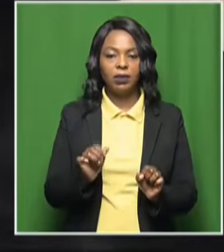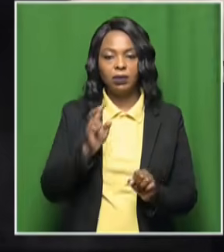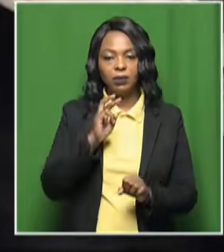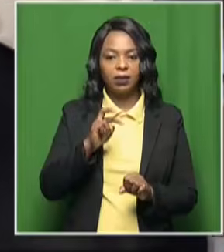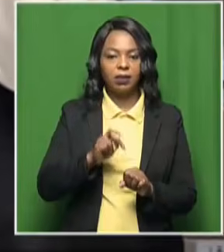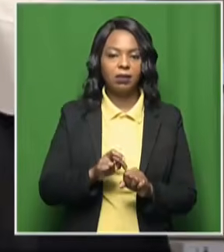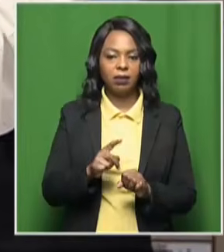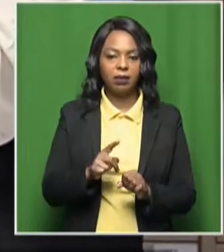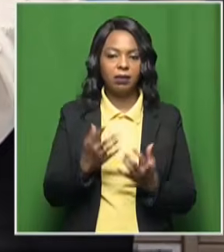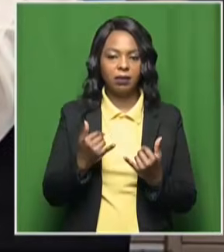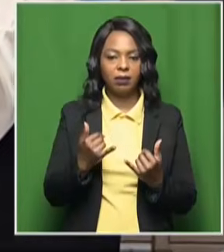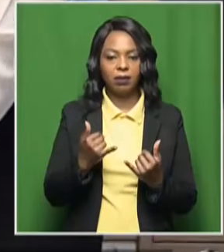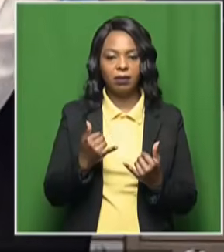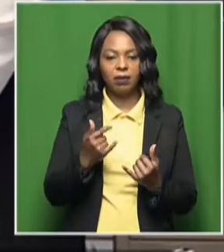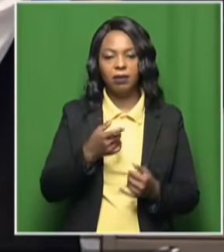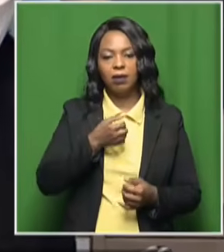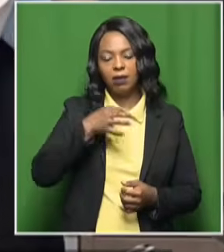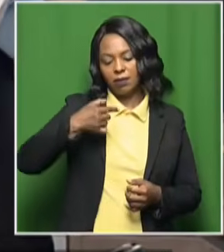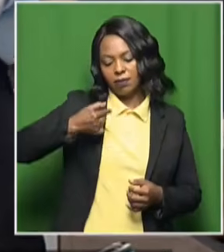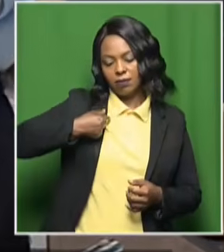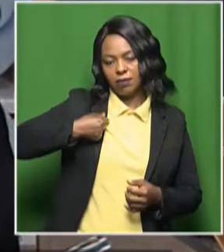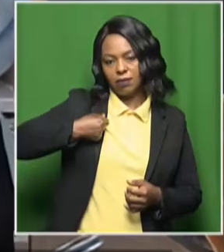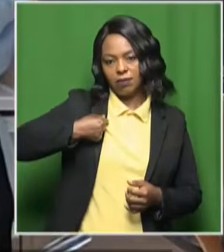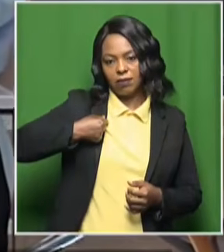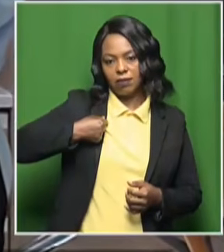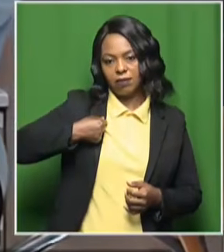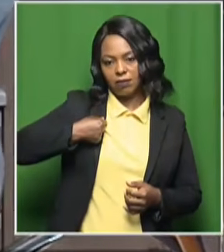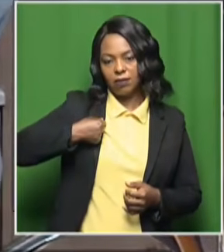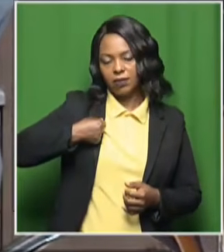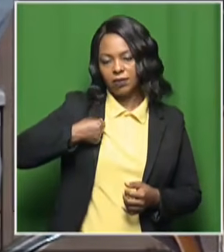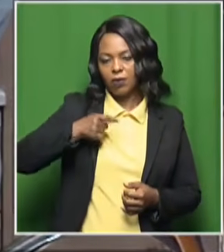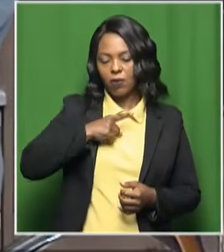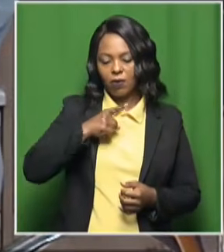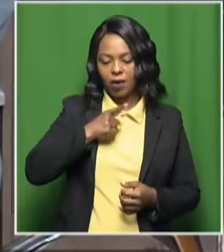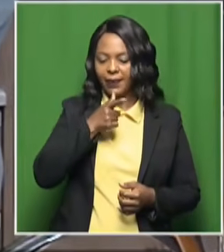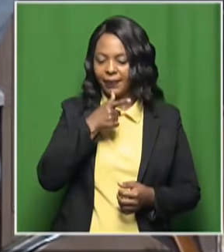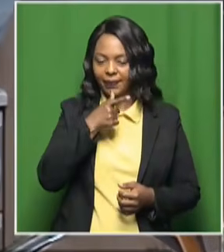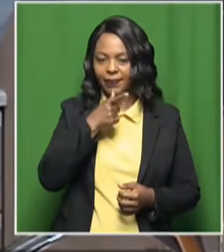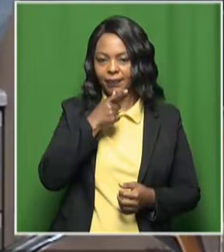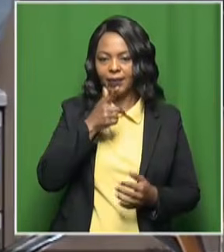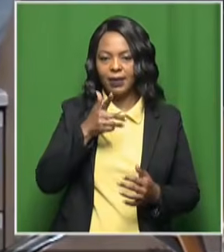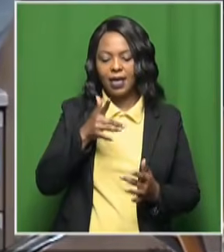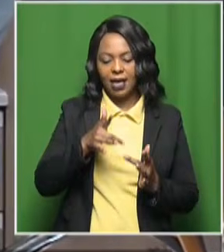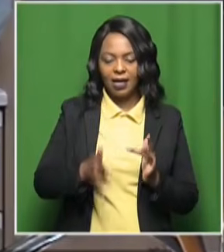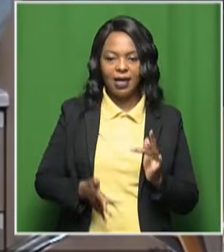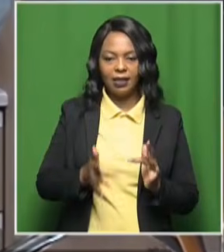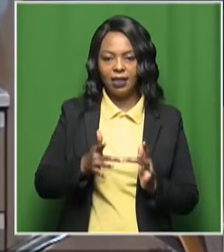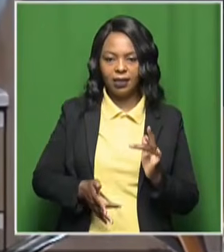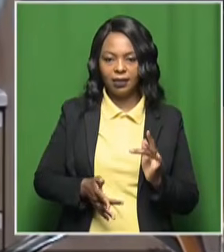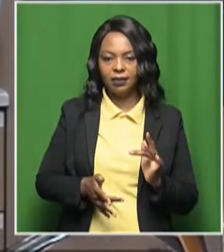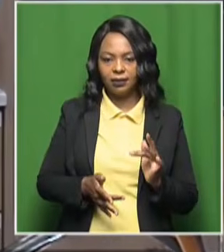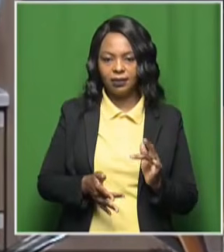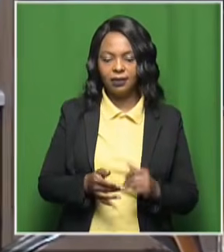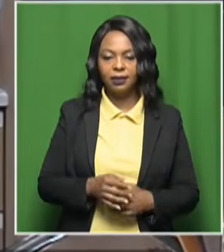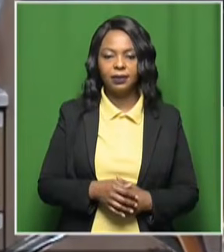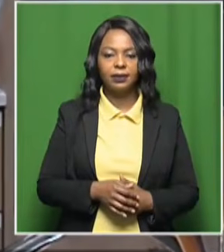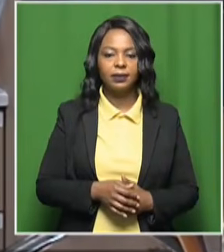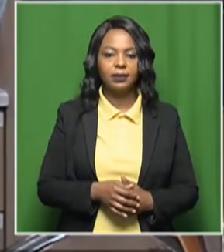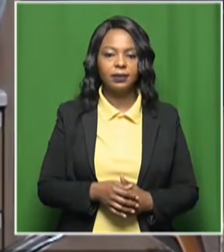need like mics hanging Something hanging from up there. But in the kitchen there's steam, so we wouldn't be able to. Yeah, you're quite right. Okay, so